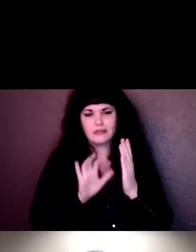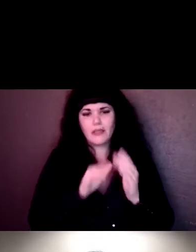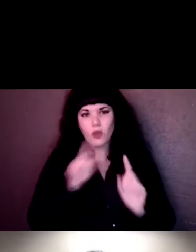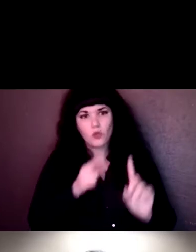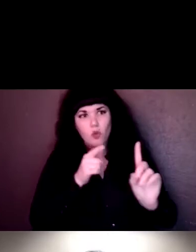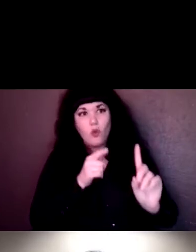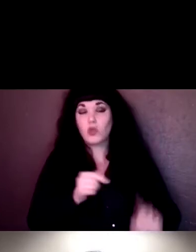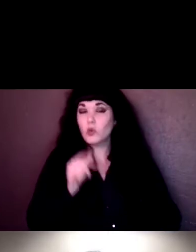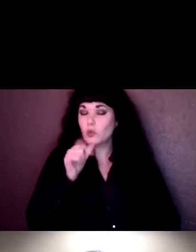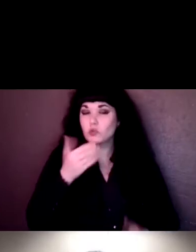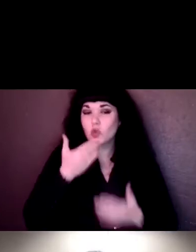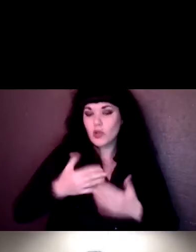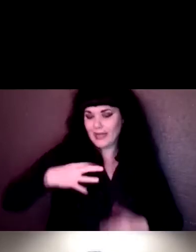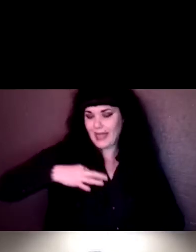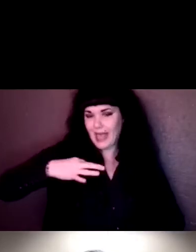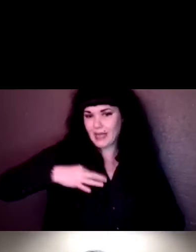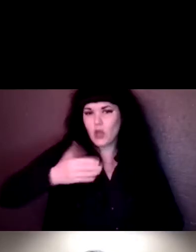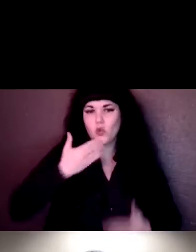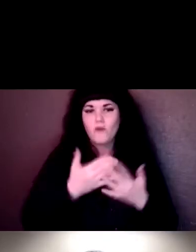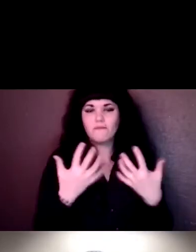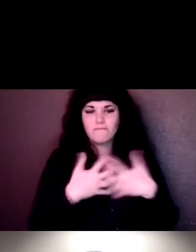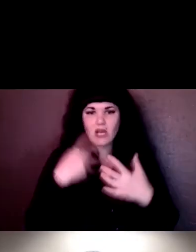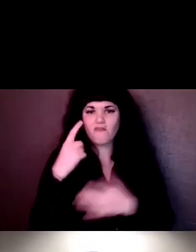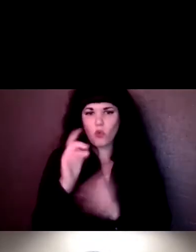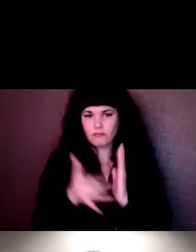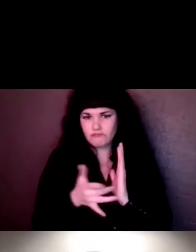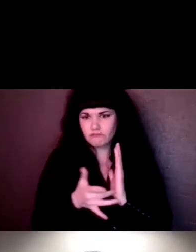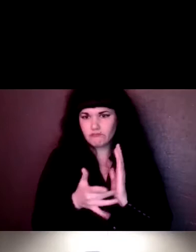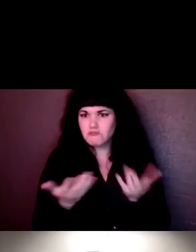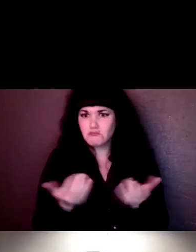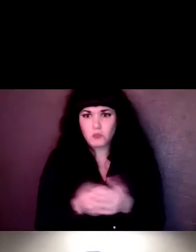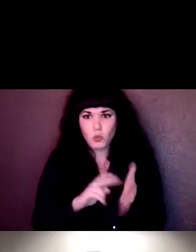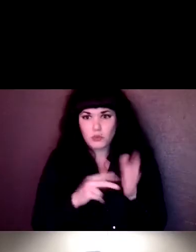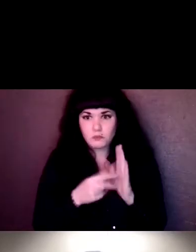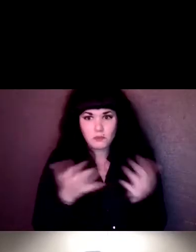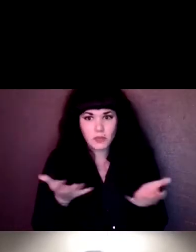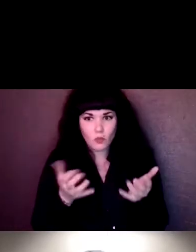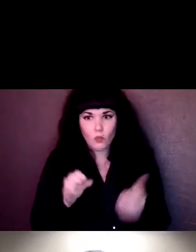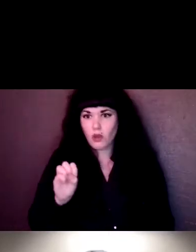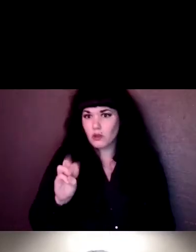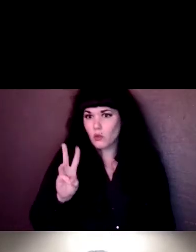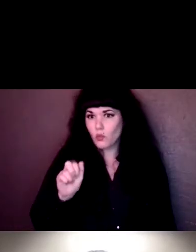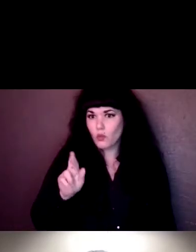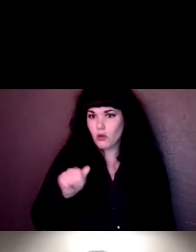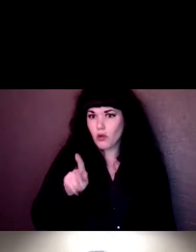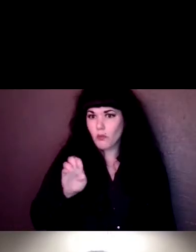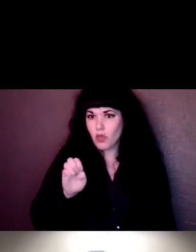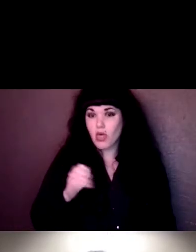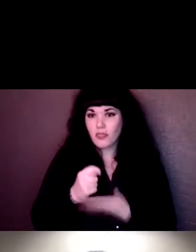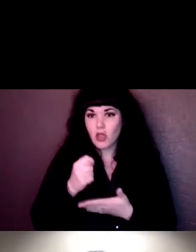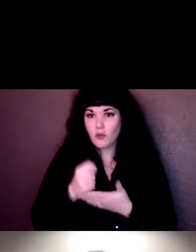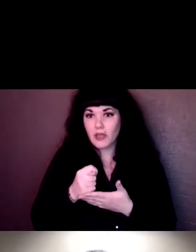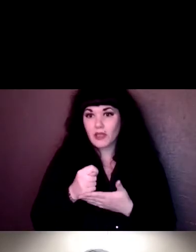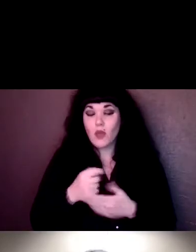candidate. What is it? Basically, wearable therapy is wearable electrical